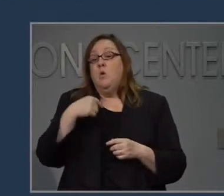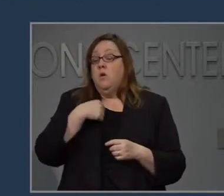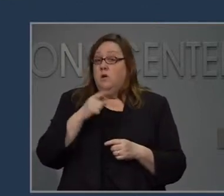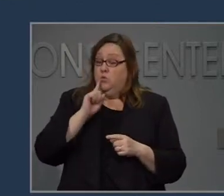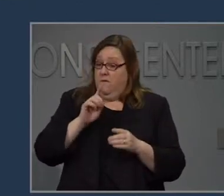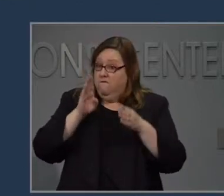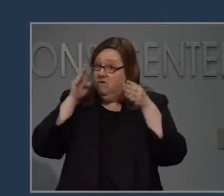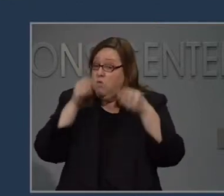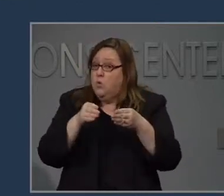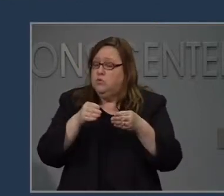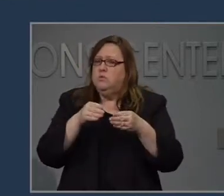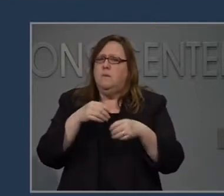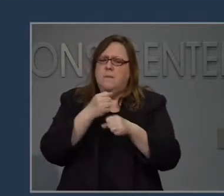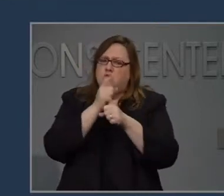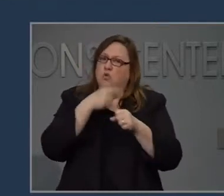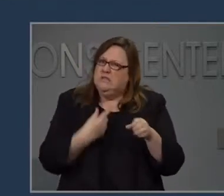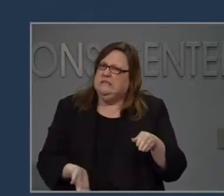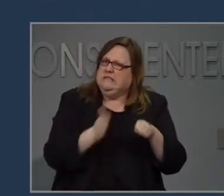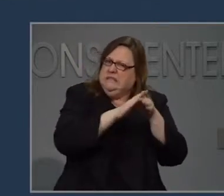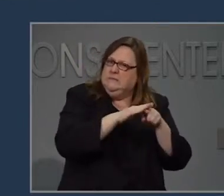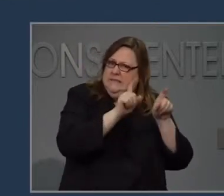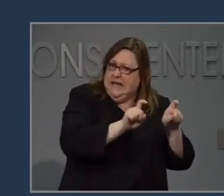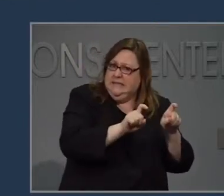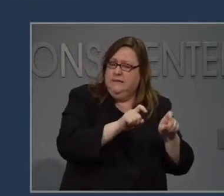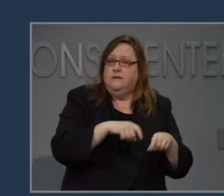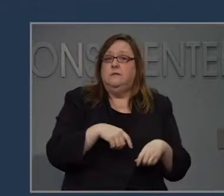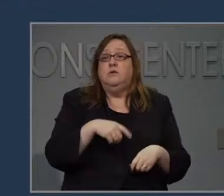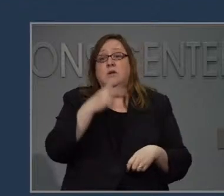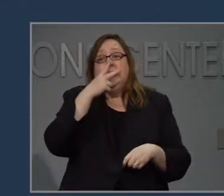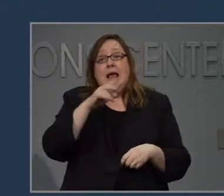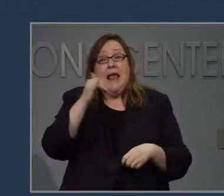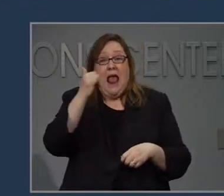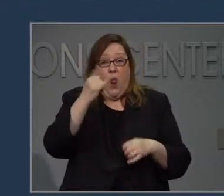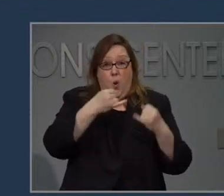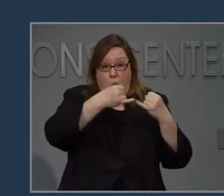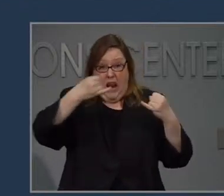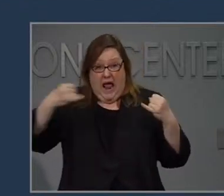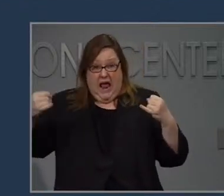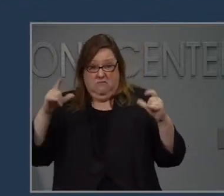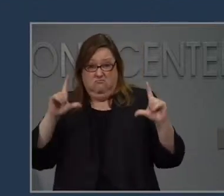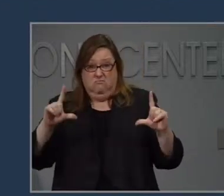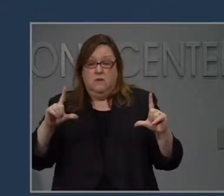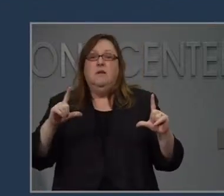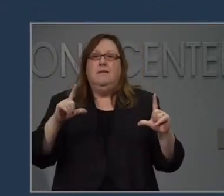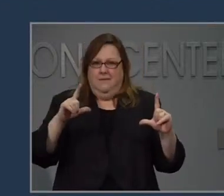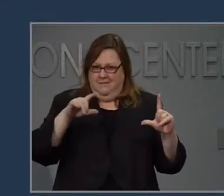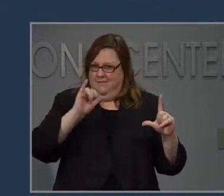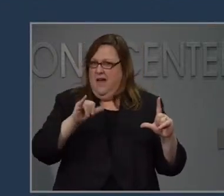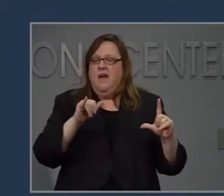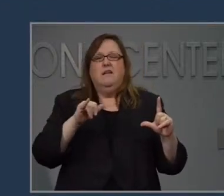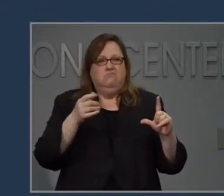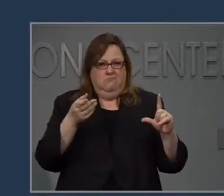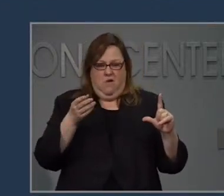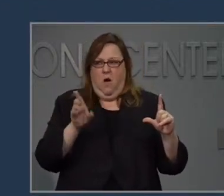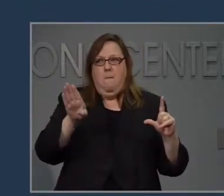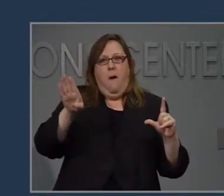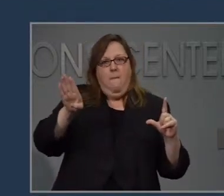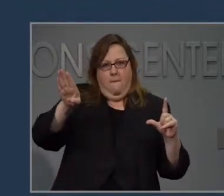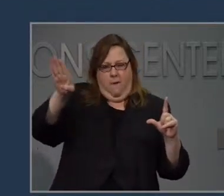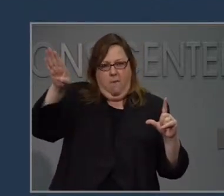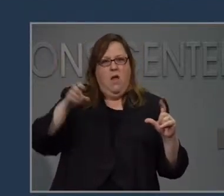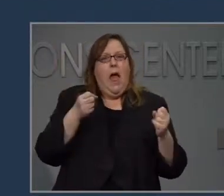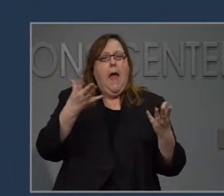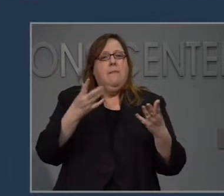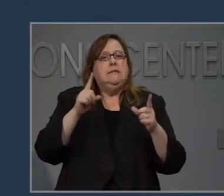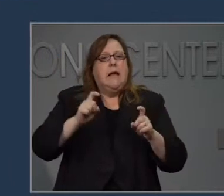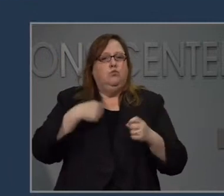sure we're doing more testing. And as you can see in the yellow line of this graph, that trend has been going up. But we still